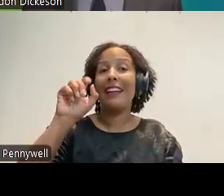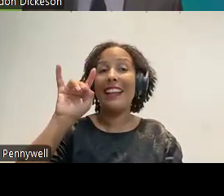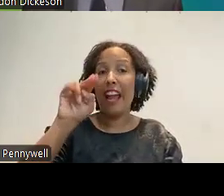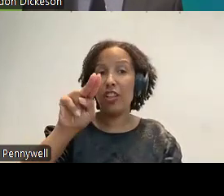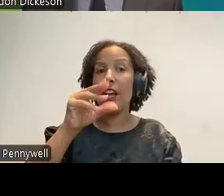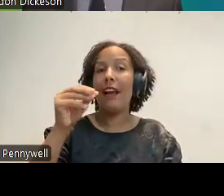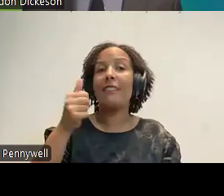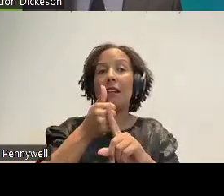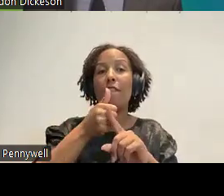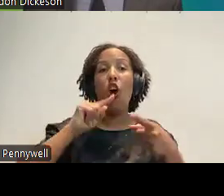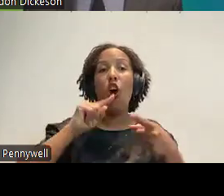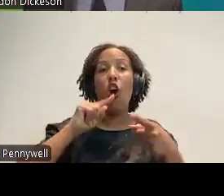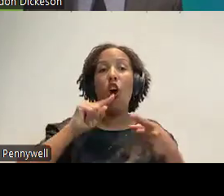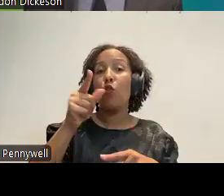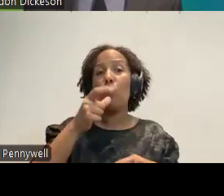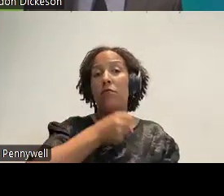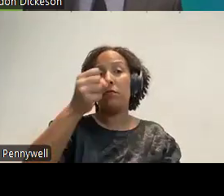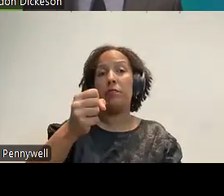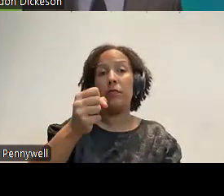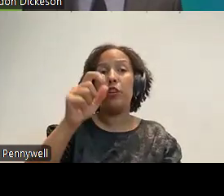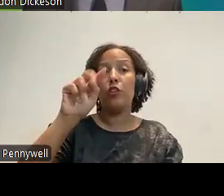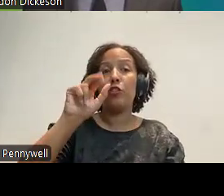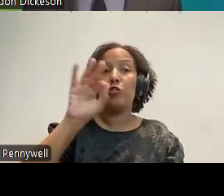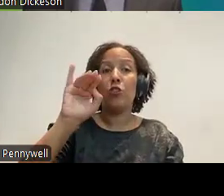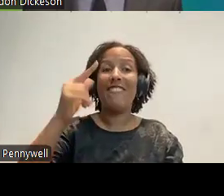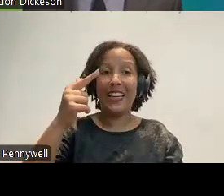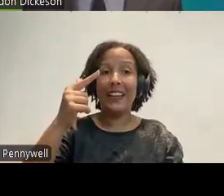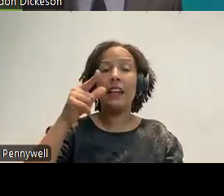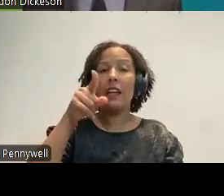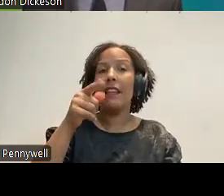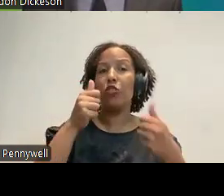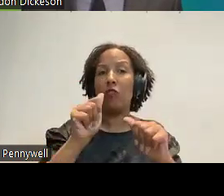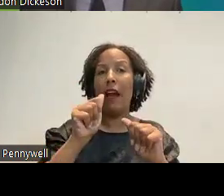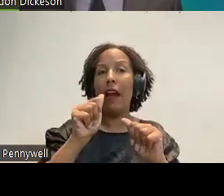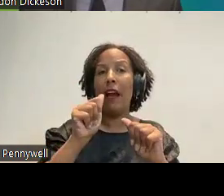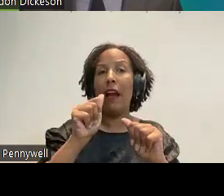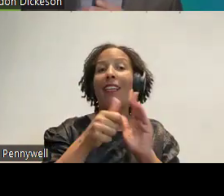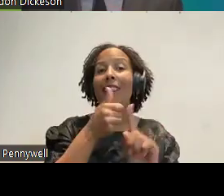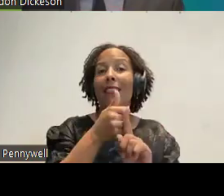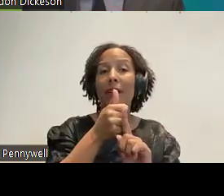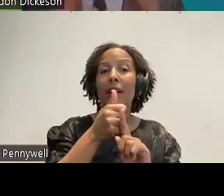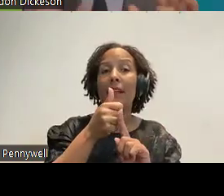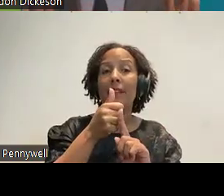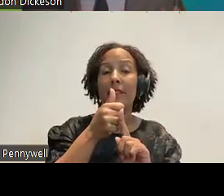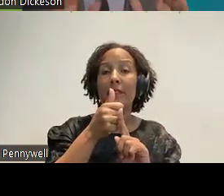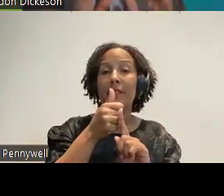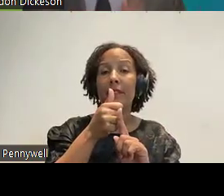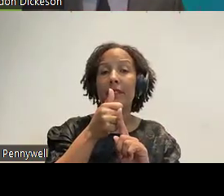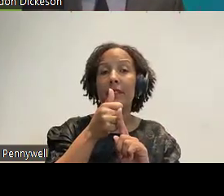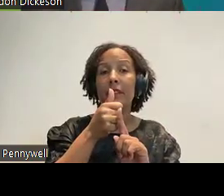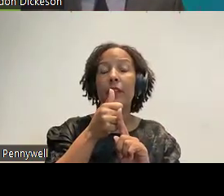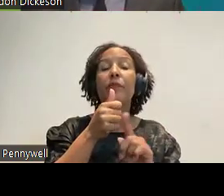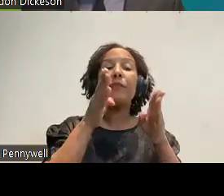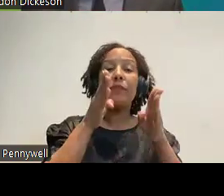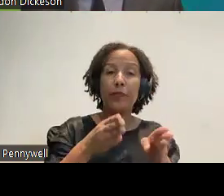trafficking actually attempt suicide about 84 times more or excuse me, individuals who have